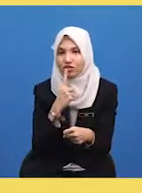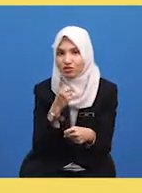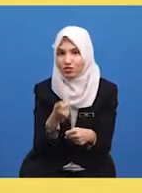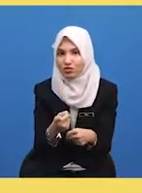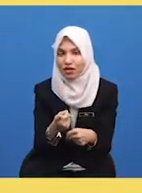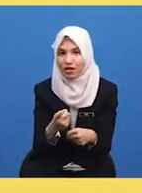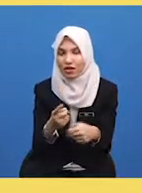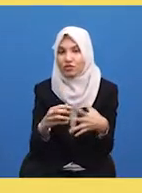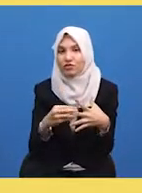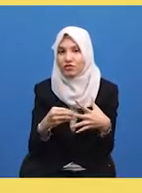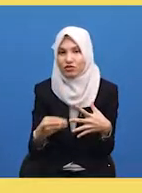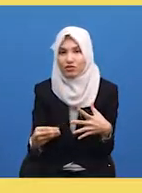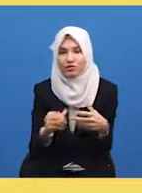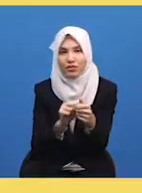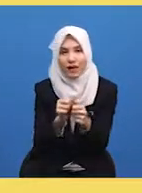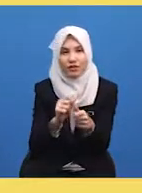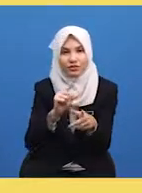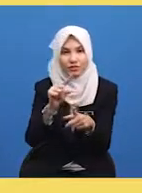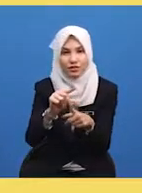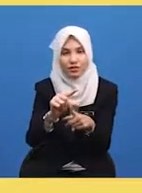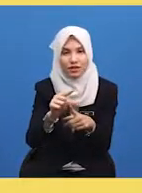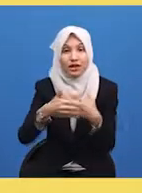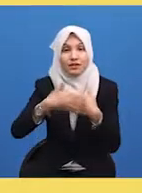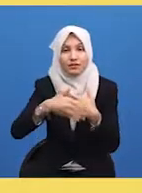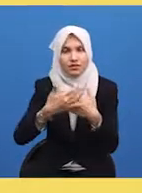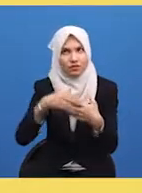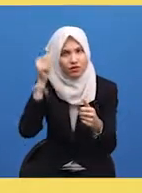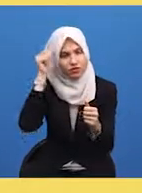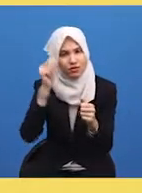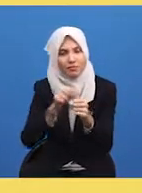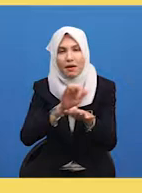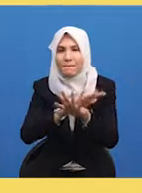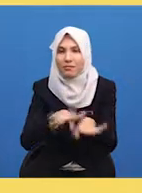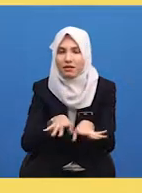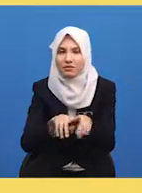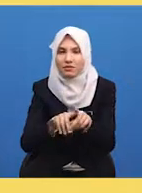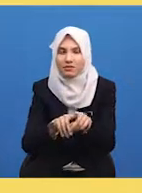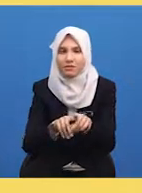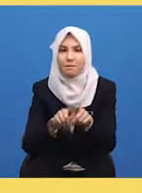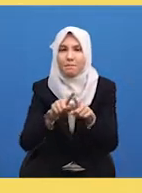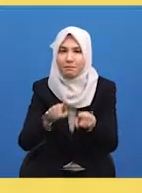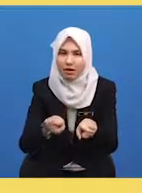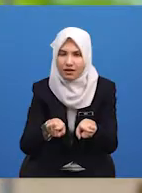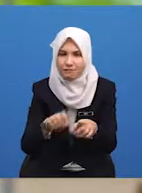passwords that are easy for you to remember but difficult for others to guess.